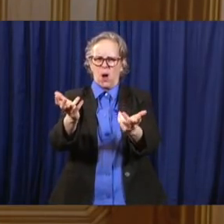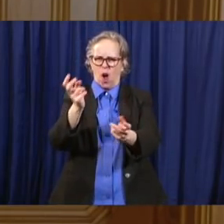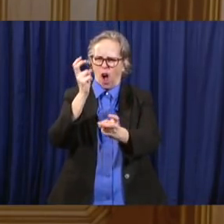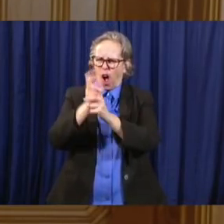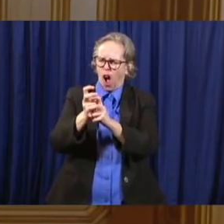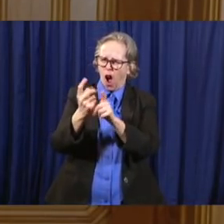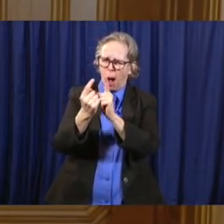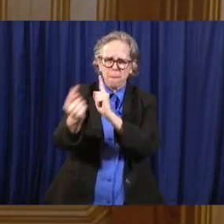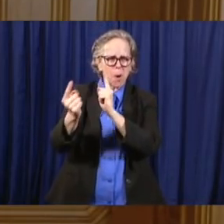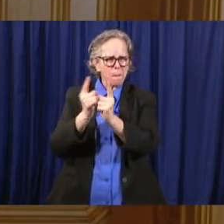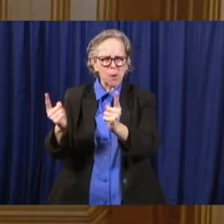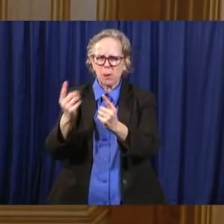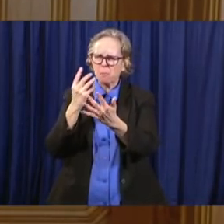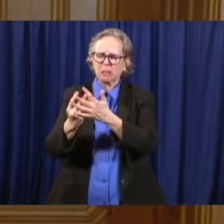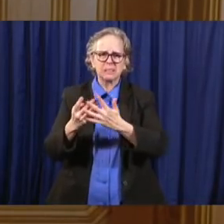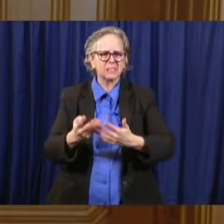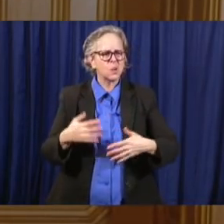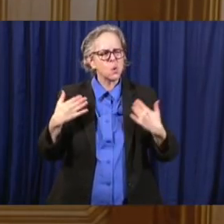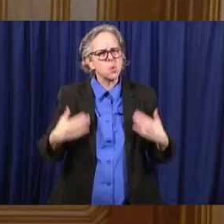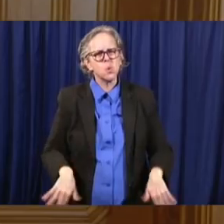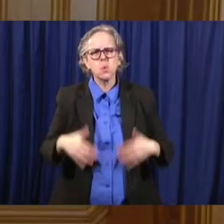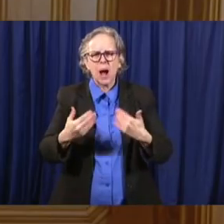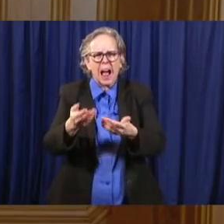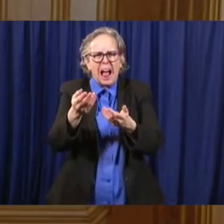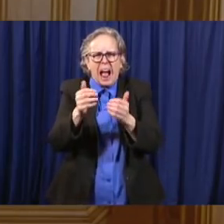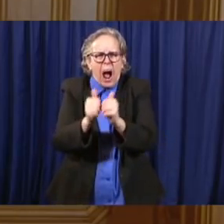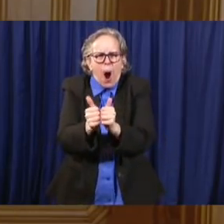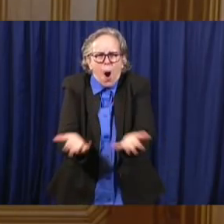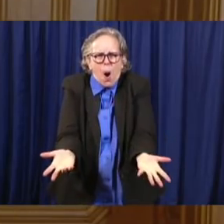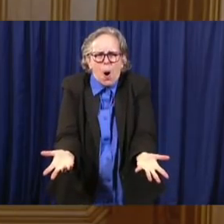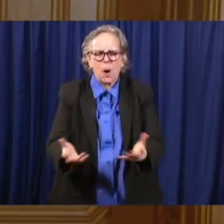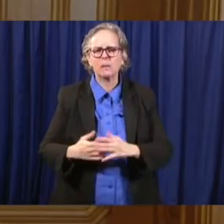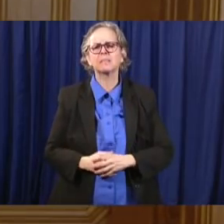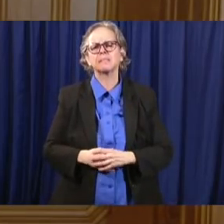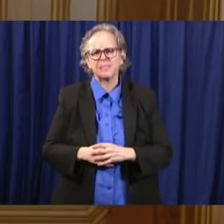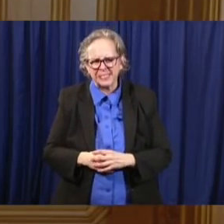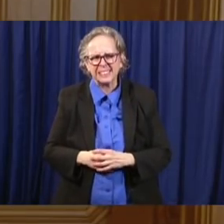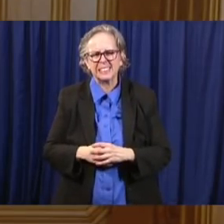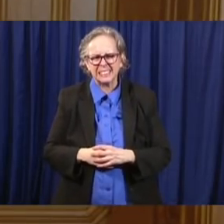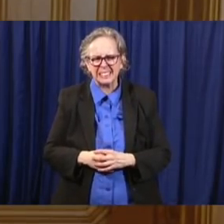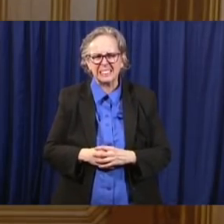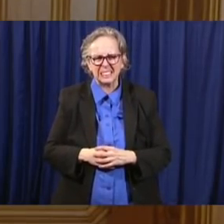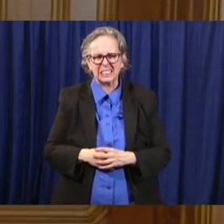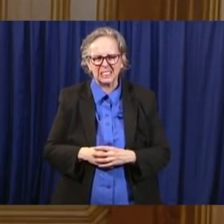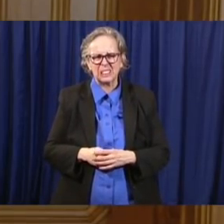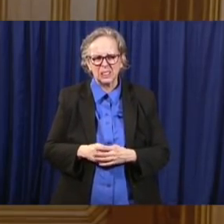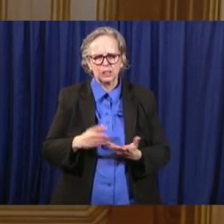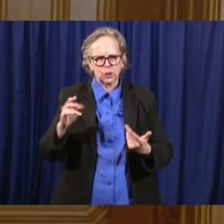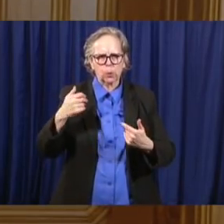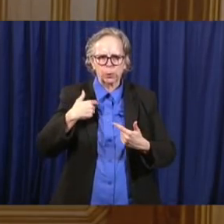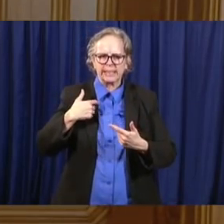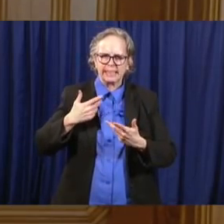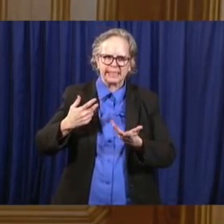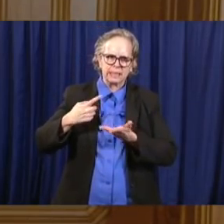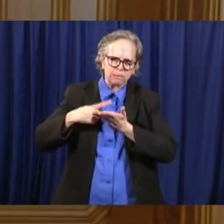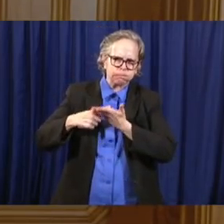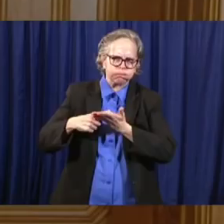to our prisons, we have a number of responsibilities that we take very, very seriously.